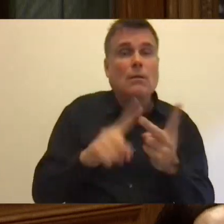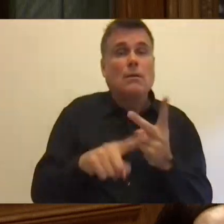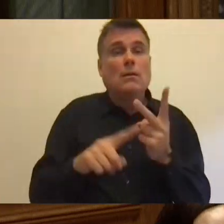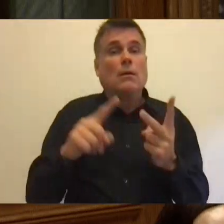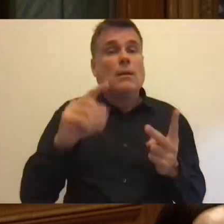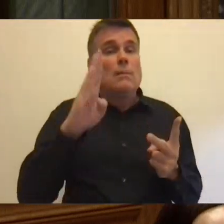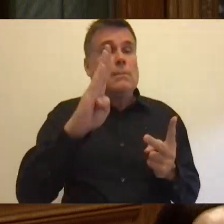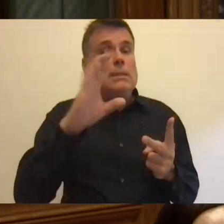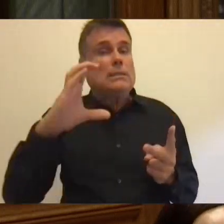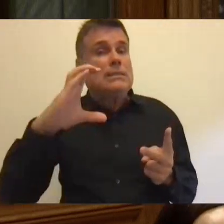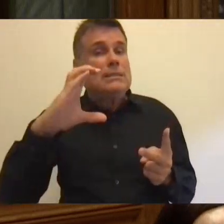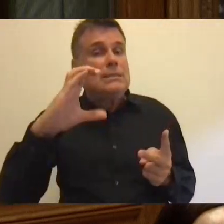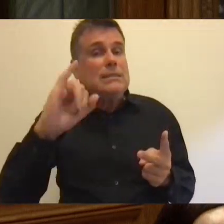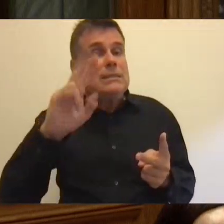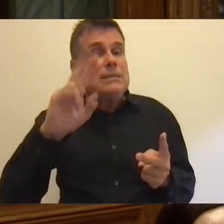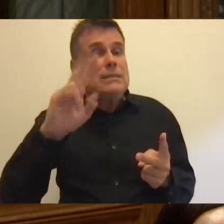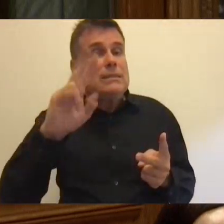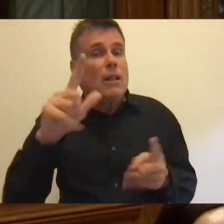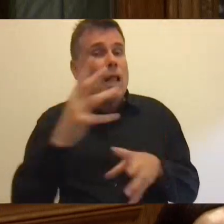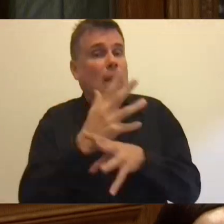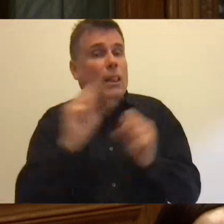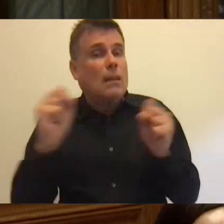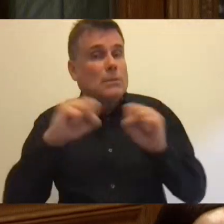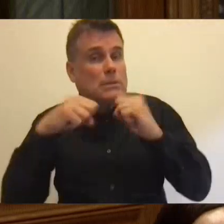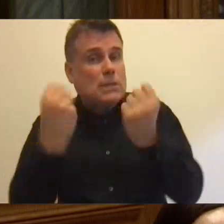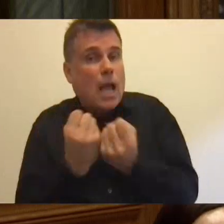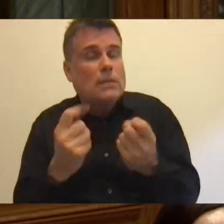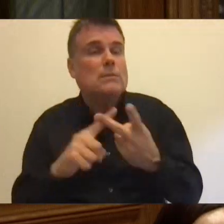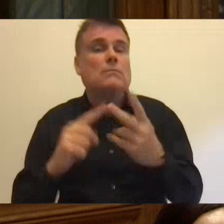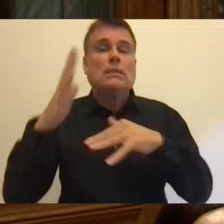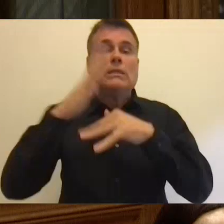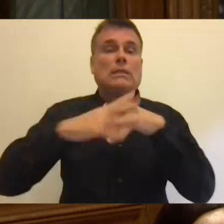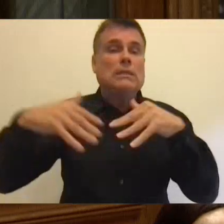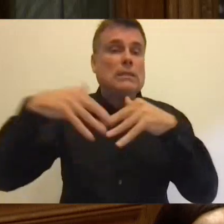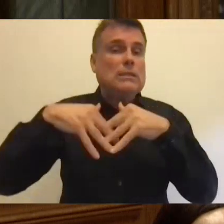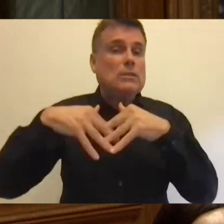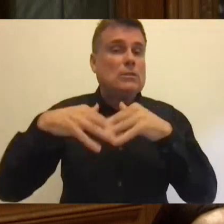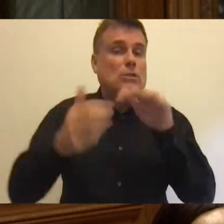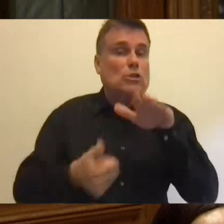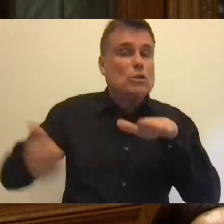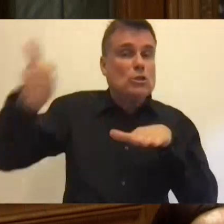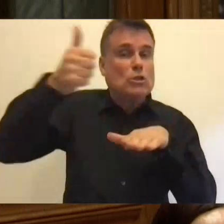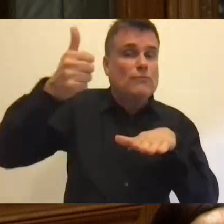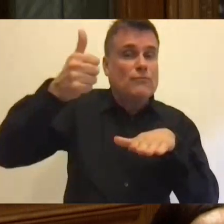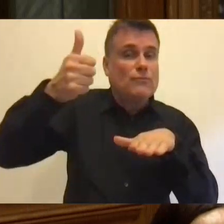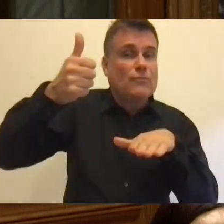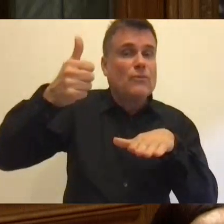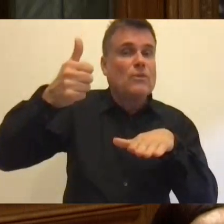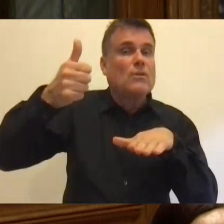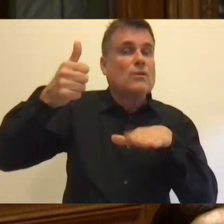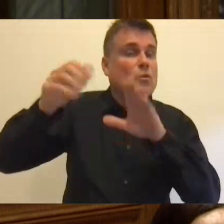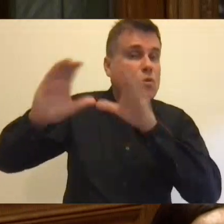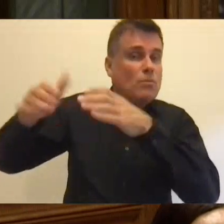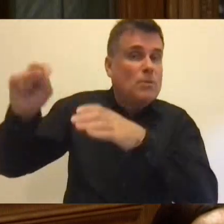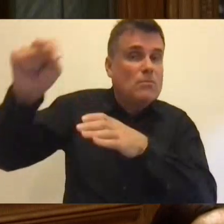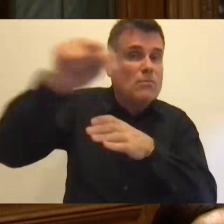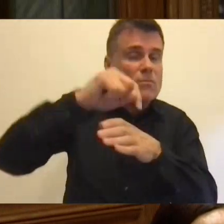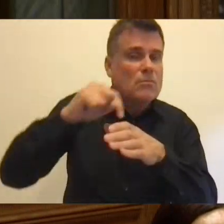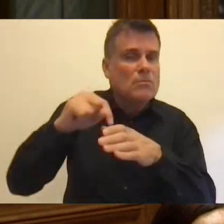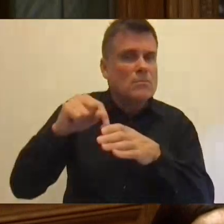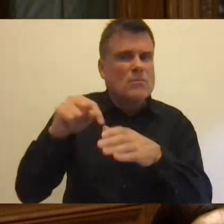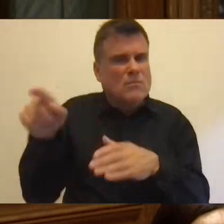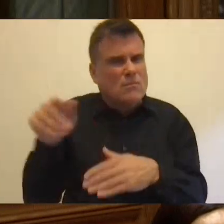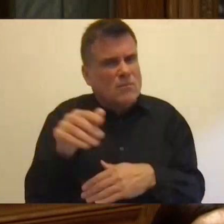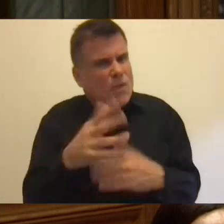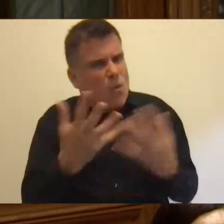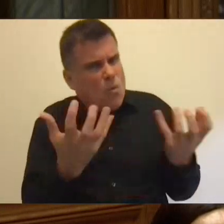to the ongoing human rights violations and harm to Indigenous communities. Mr. Speaker, through you to the Minister of Public Safety and Solicitor General, with the allegations that